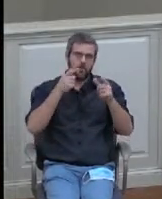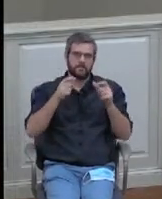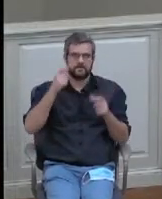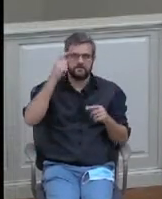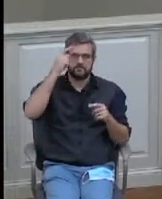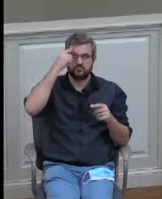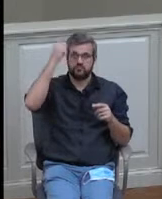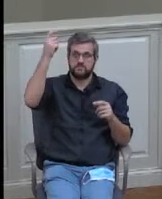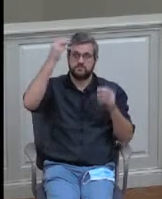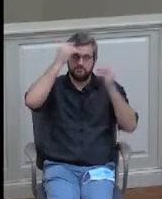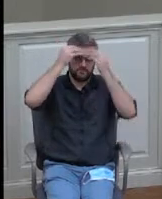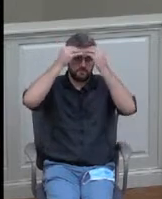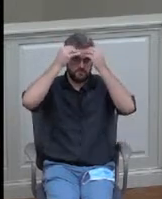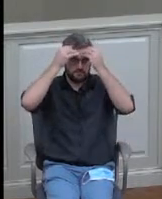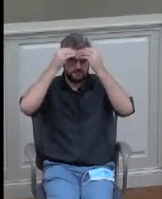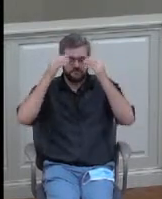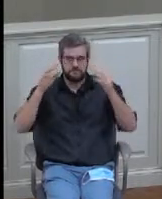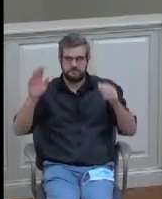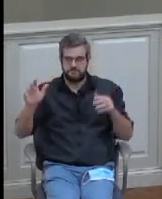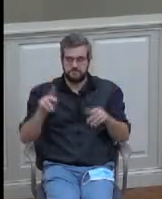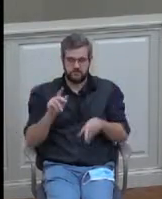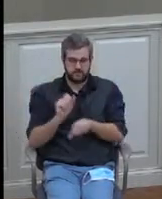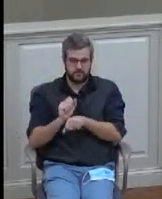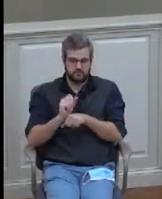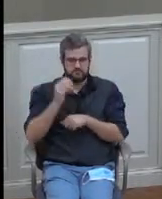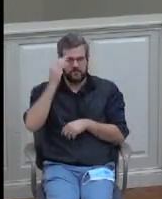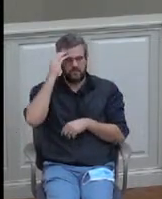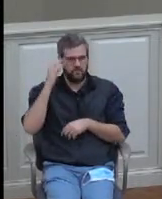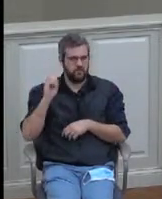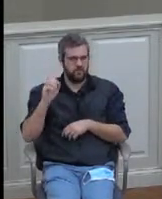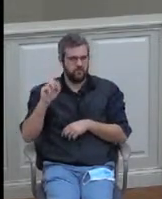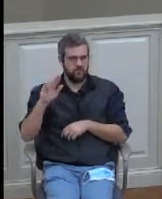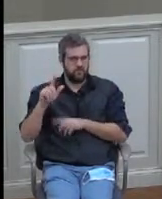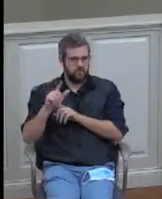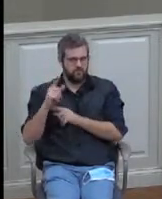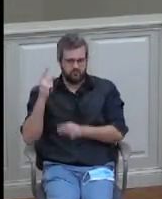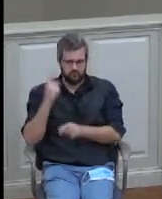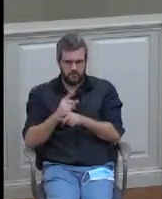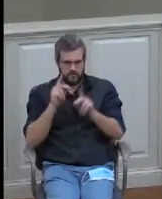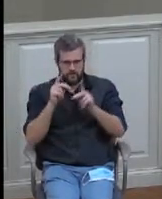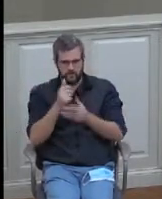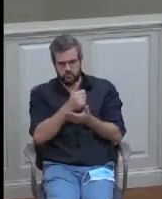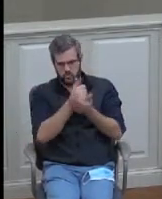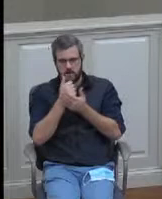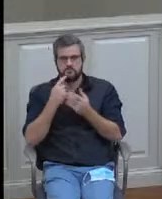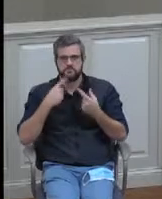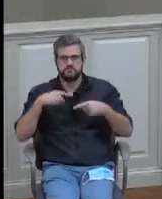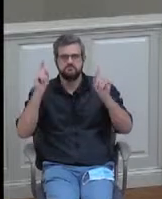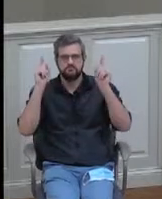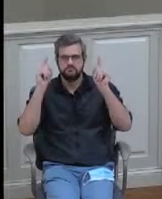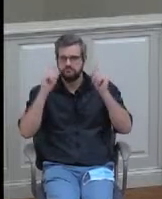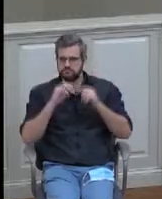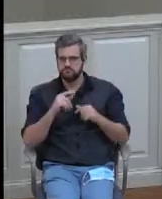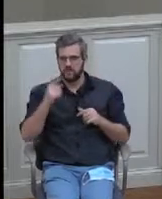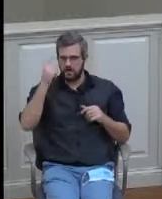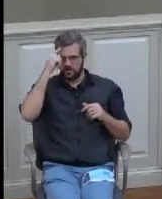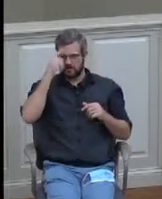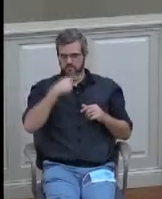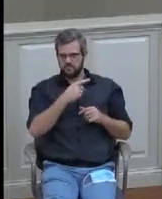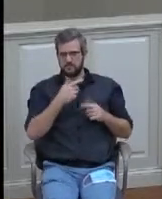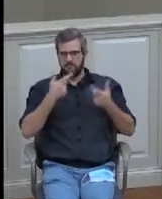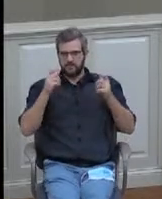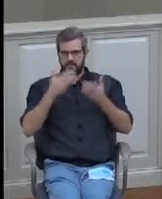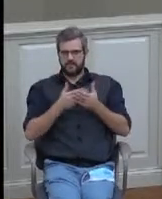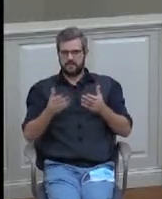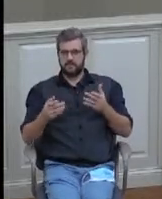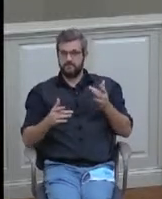around for what I can do when I get back here. And I know Earl is the right person to help me reach those goals. So I think we're going to do some big things, and